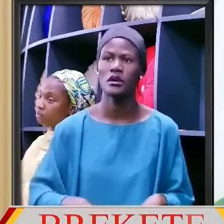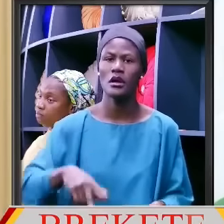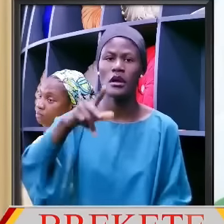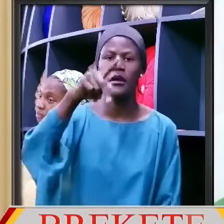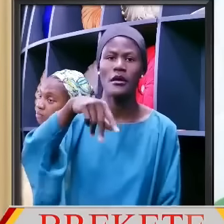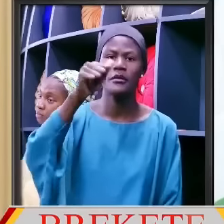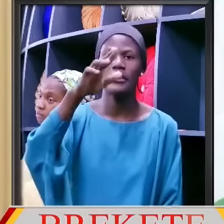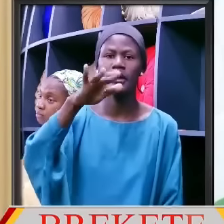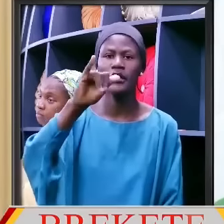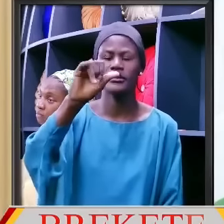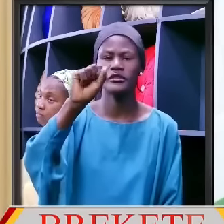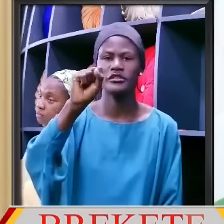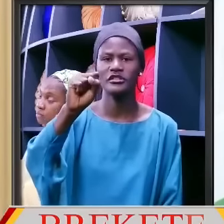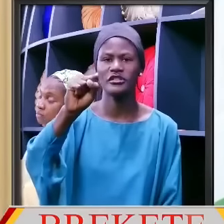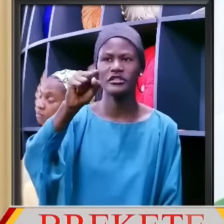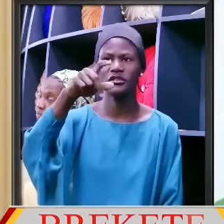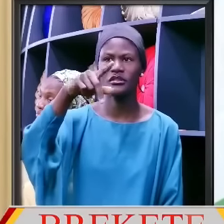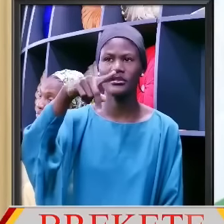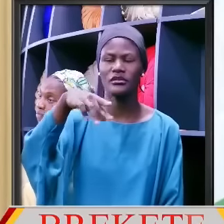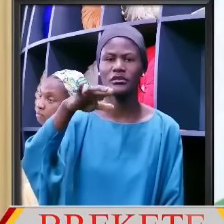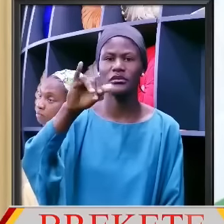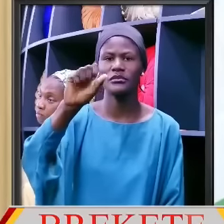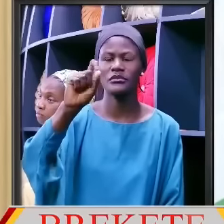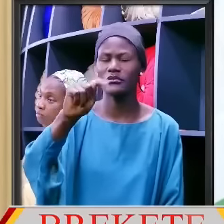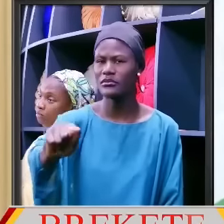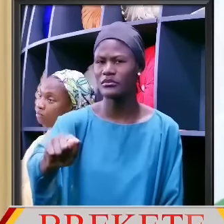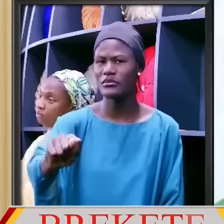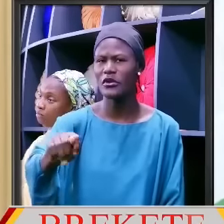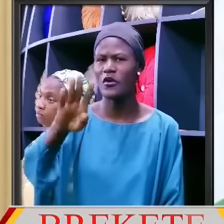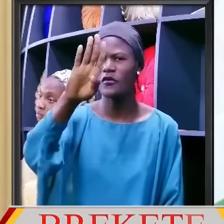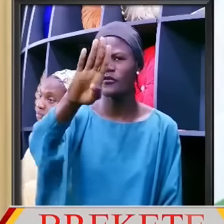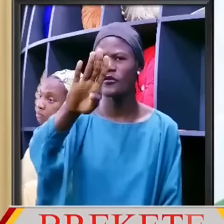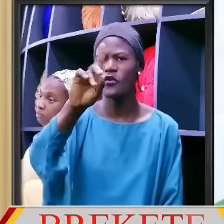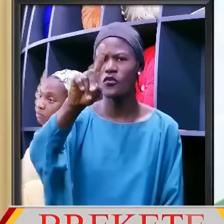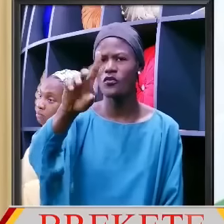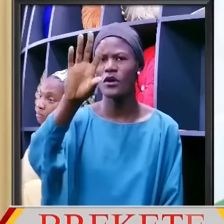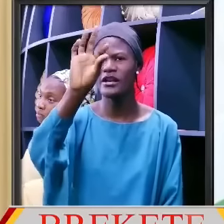Parish priest 419 allegedly.